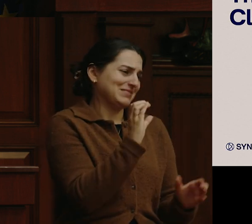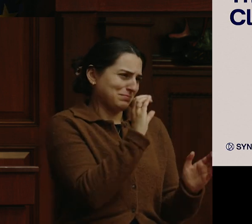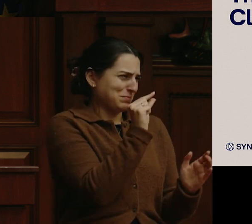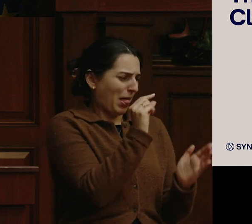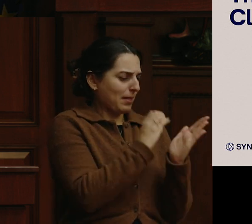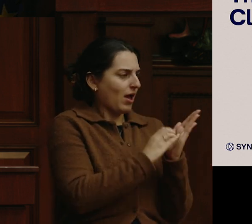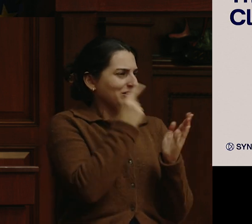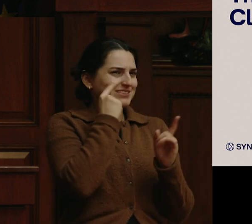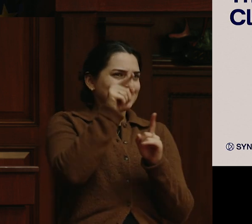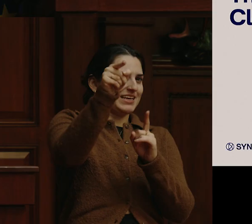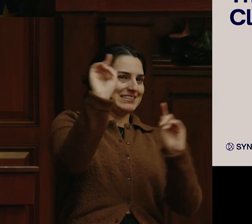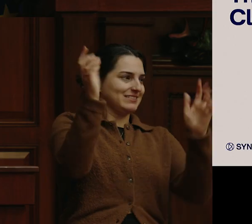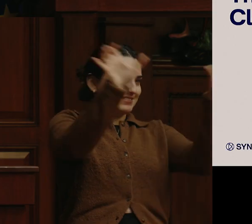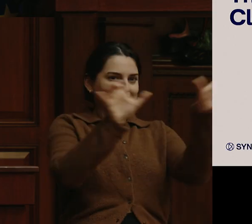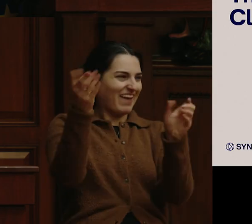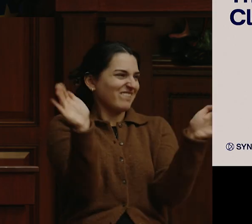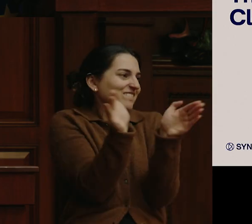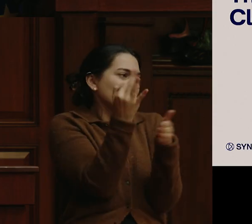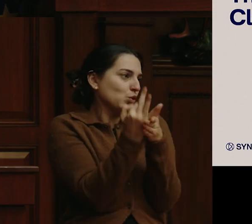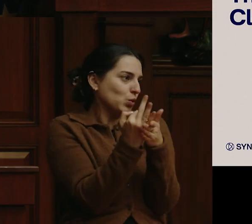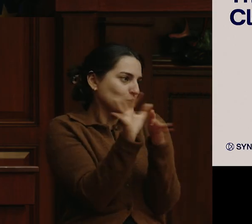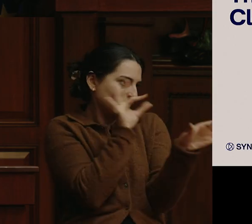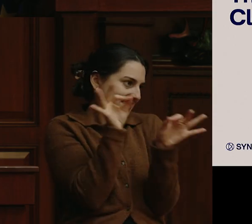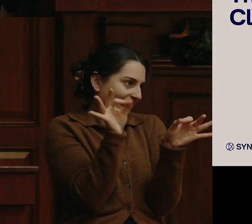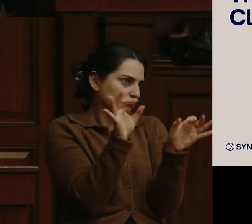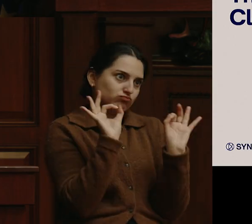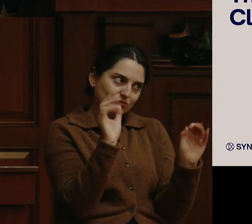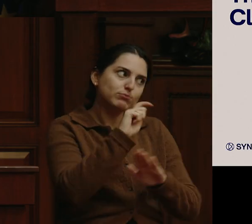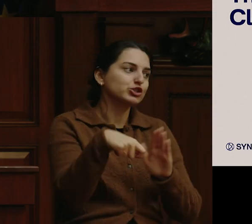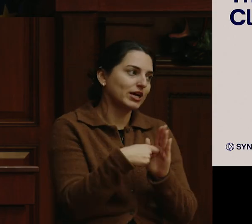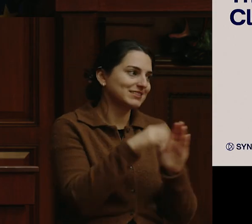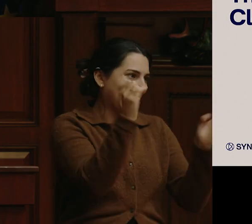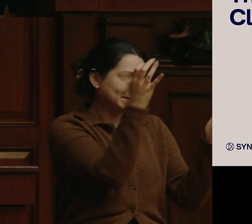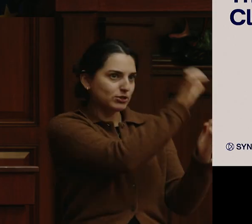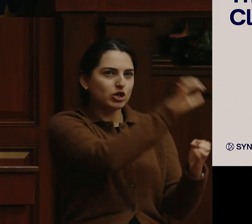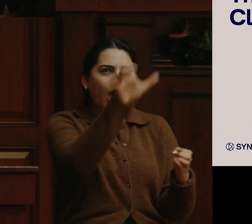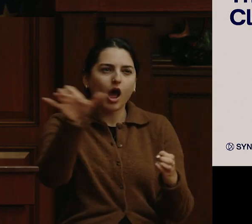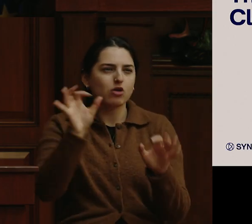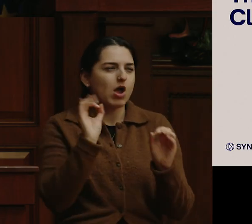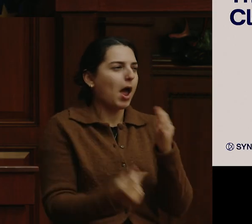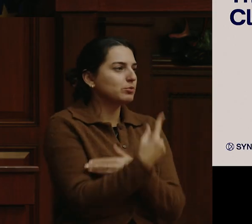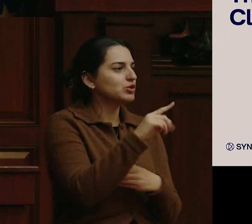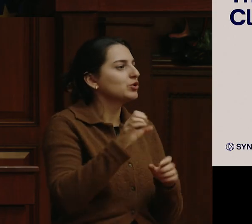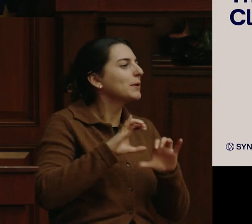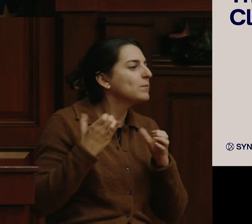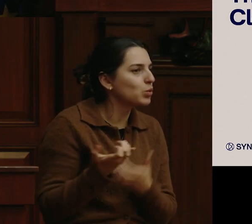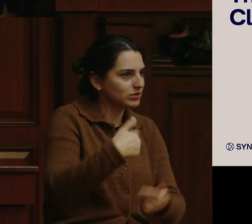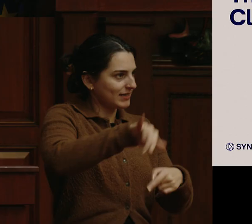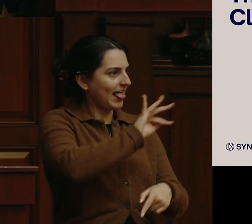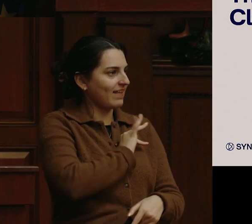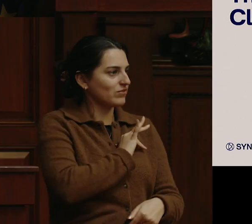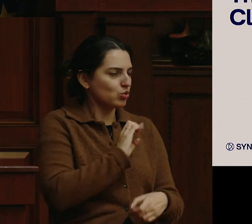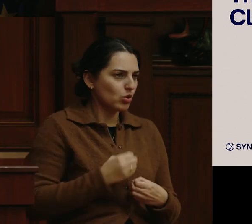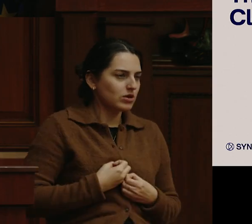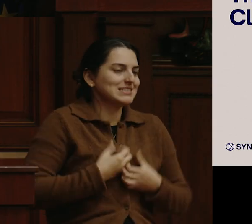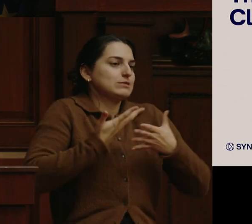on display here today. It was an incredible project and a fantastic opportunity for our community to